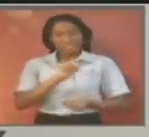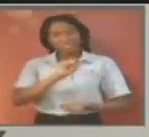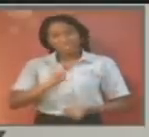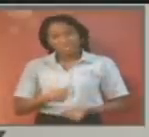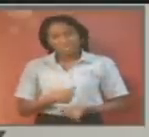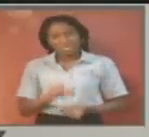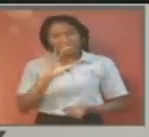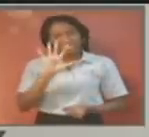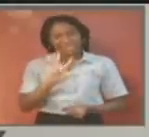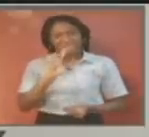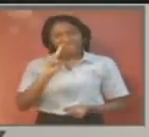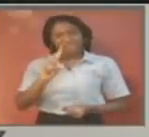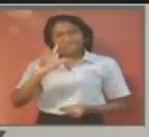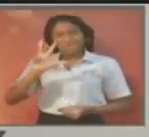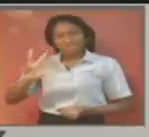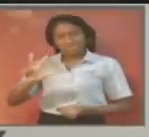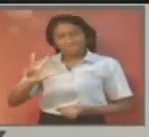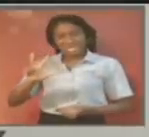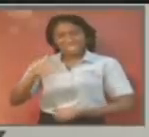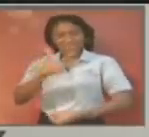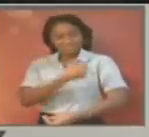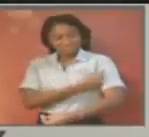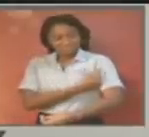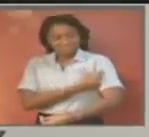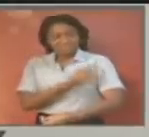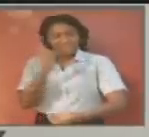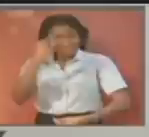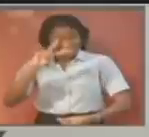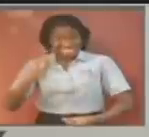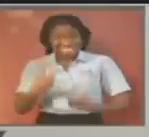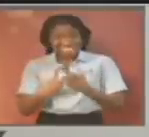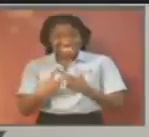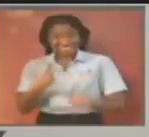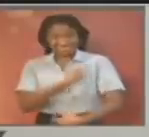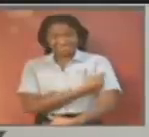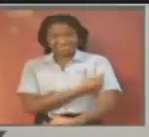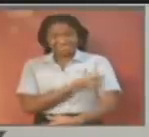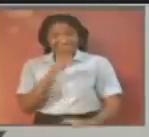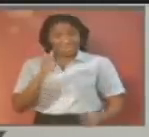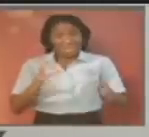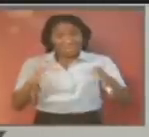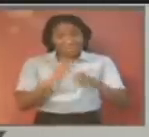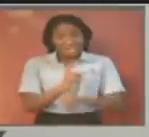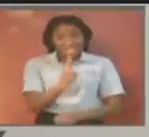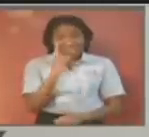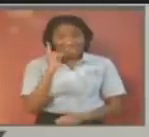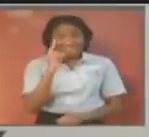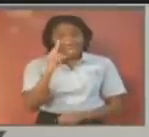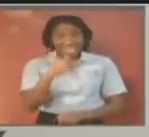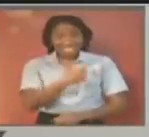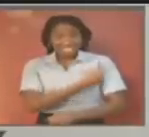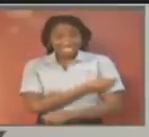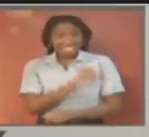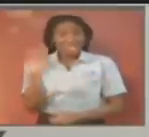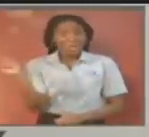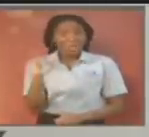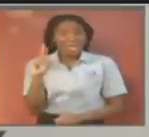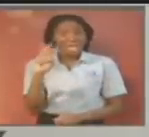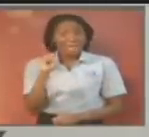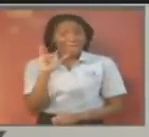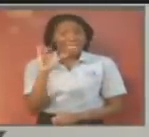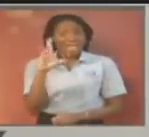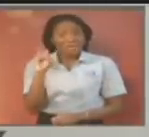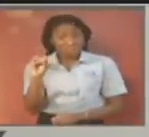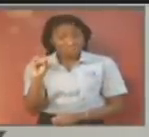second doses there, and those will be for those who got the first dose at Mayaro, District Health